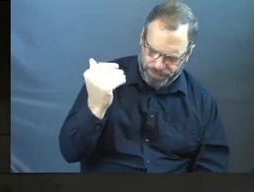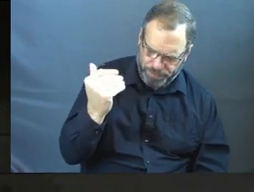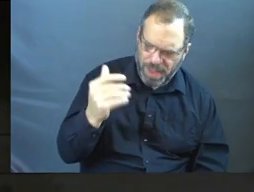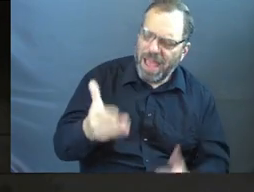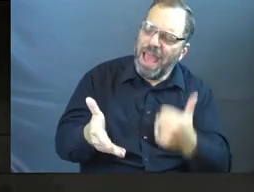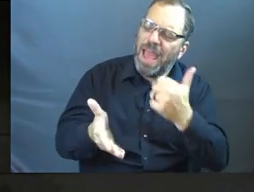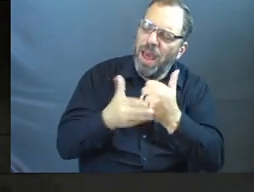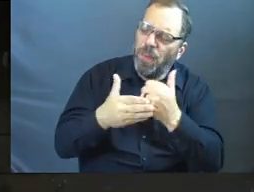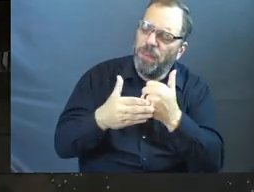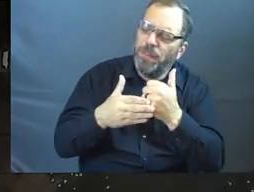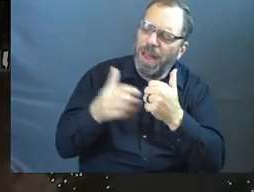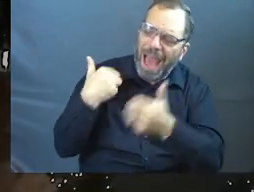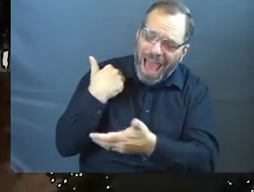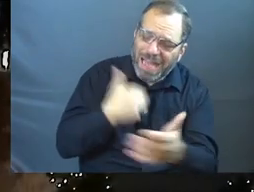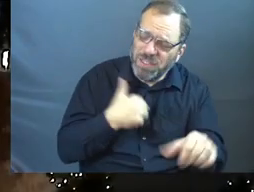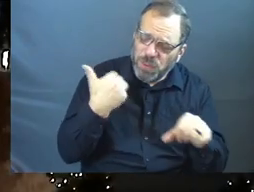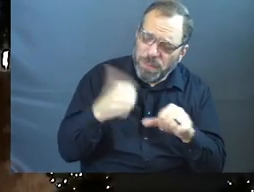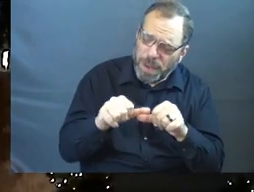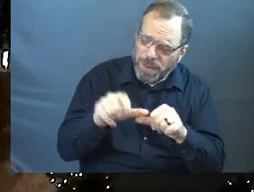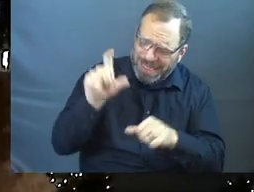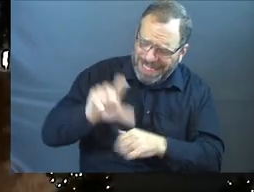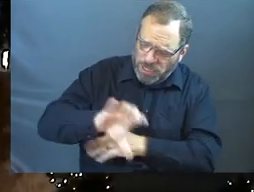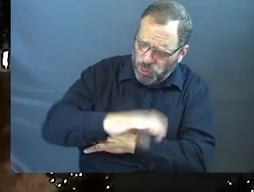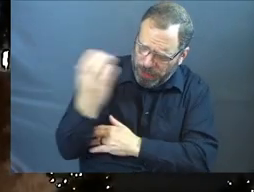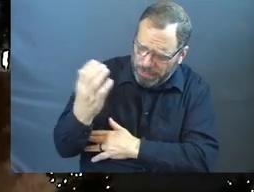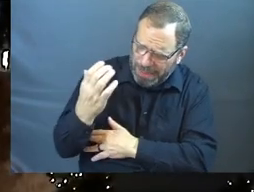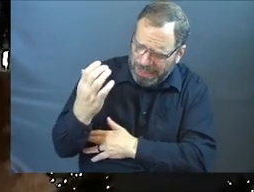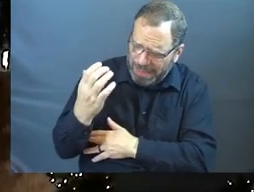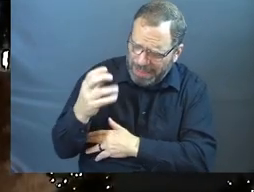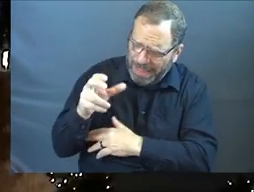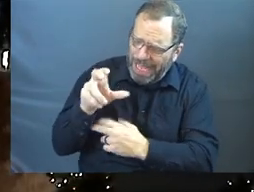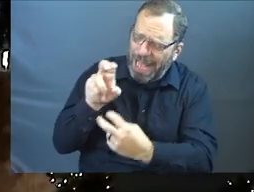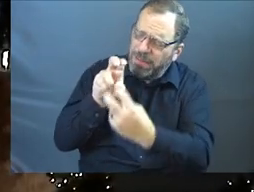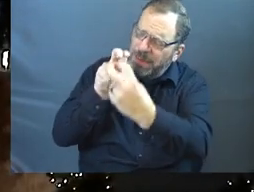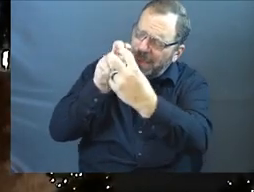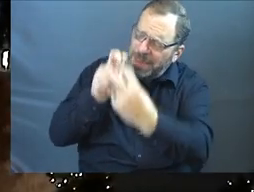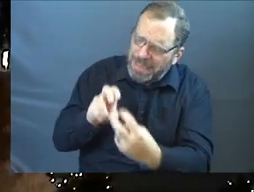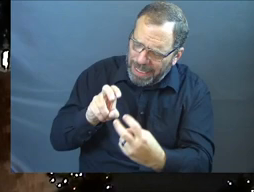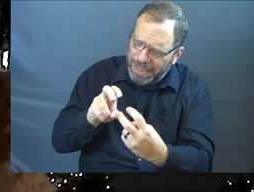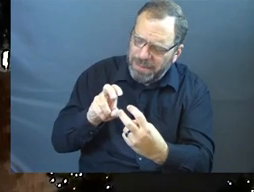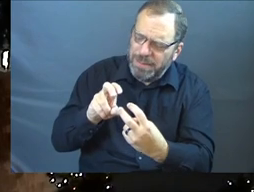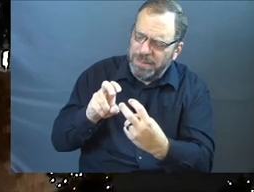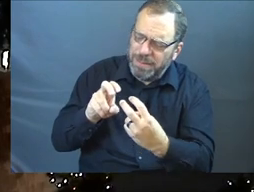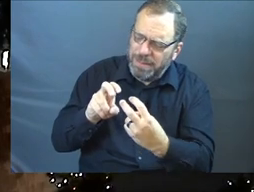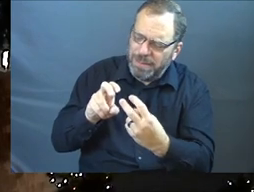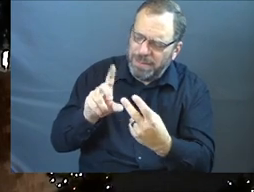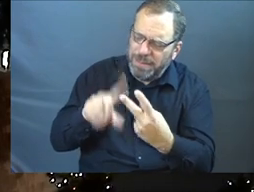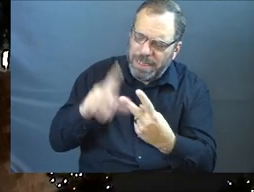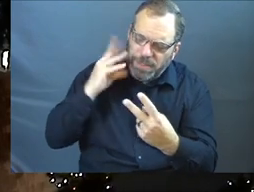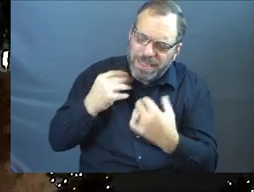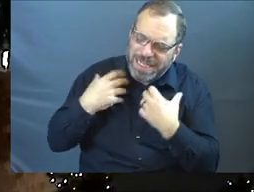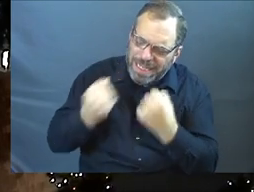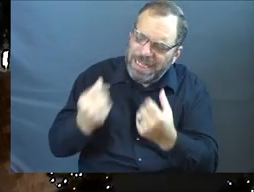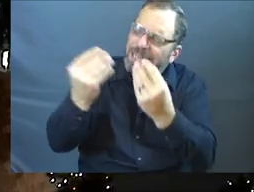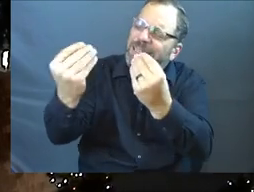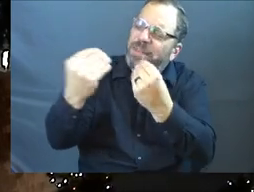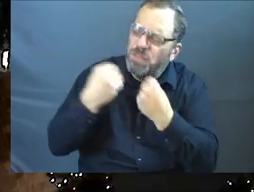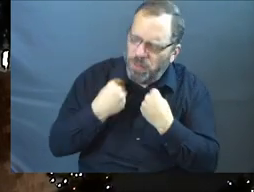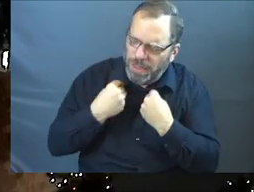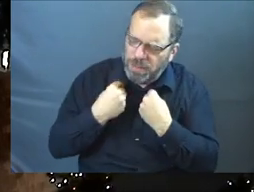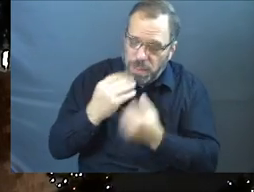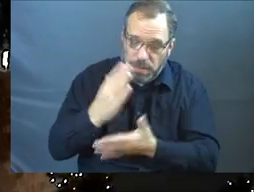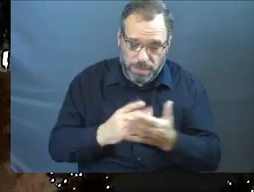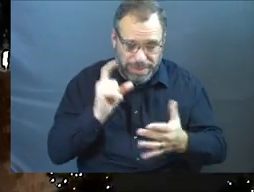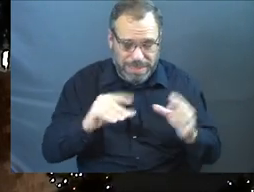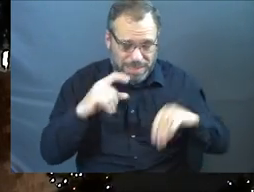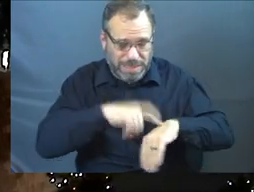So, Lord, help us to remember that we need this Christmas, God, and we just need to sit with you sometimes. We need to be healed by you. Give us what we need, Lord. Some